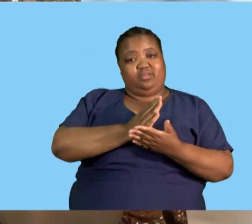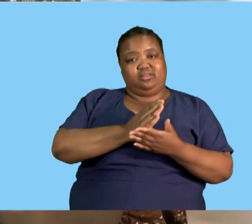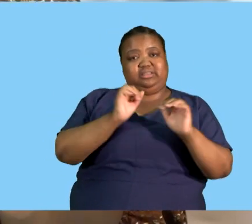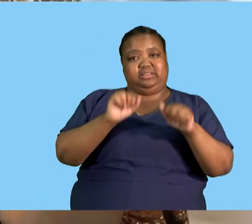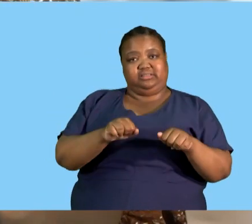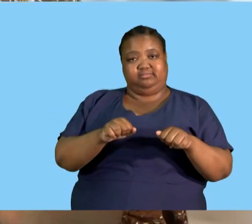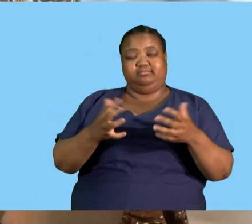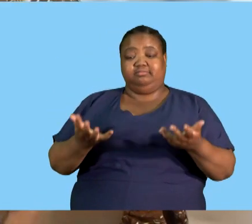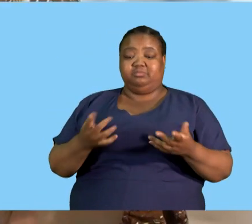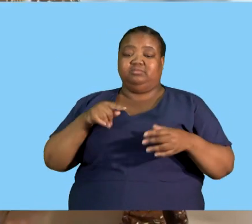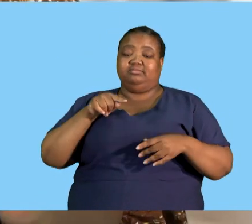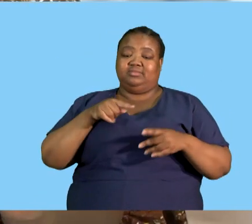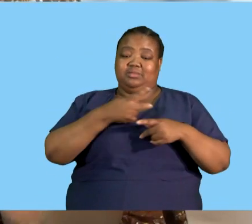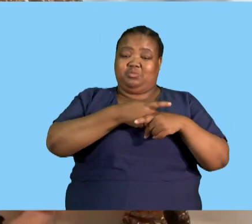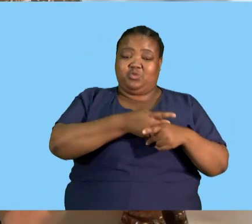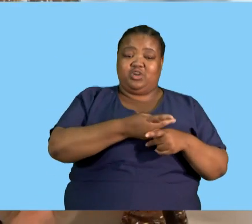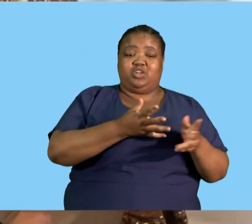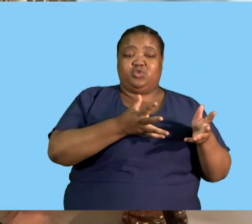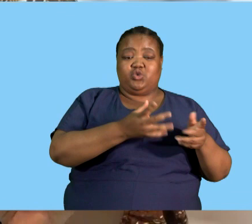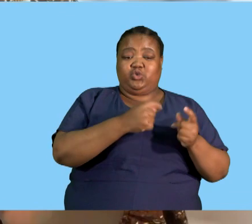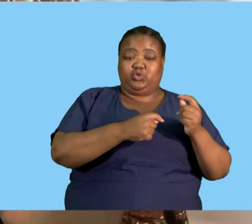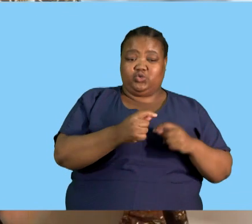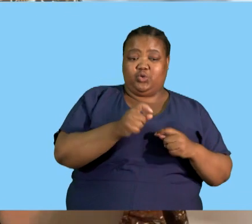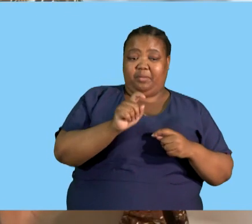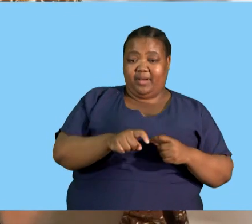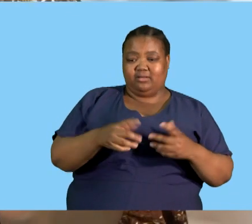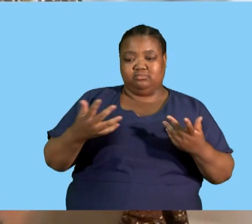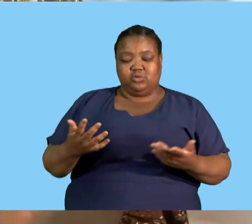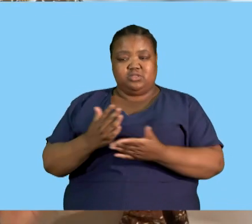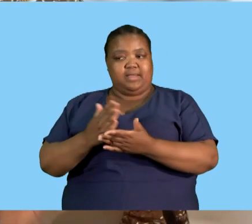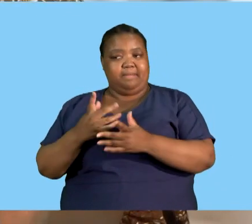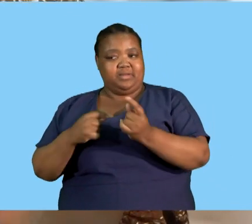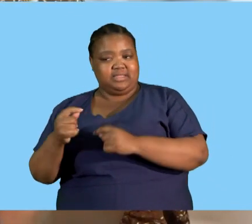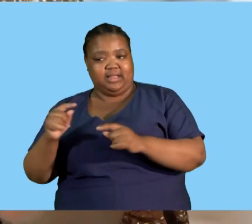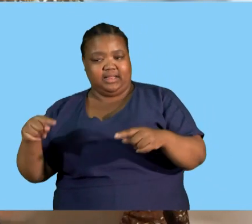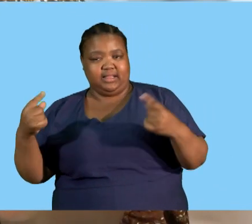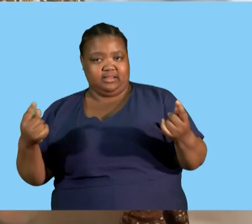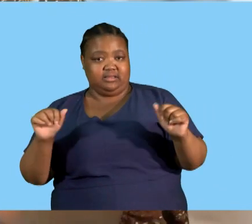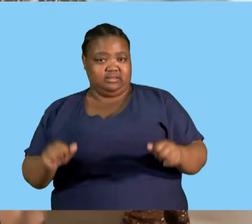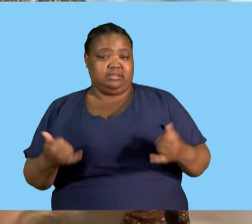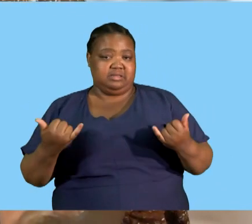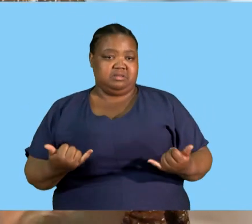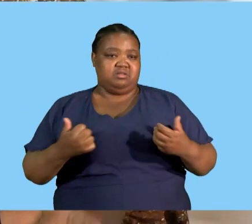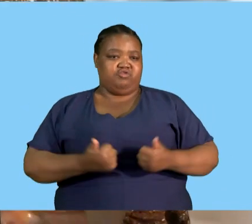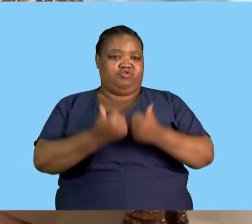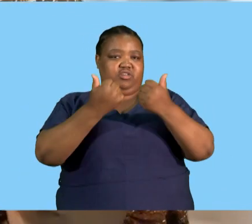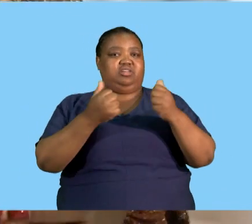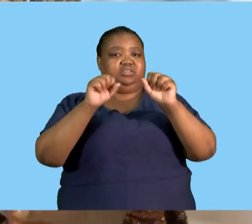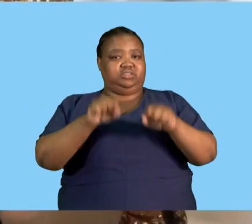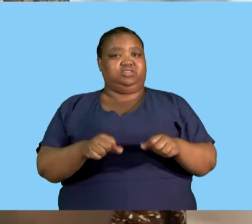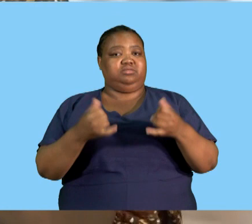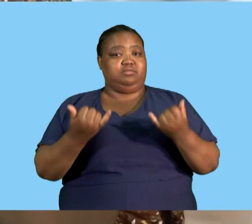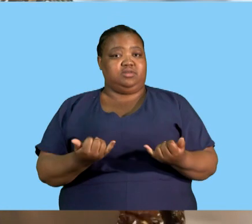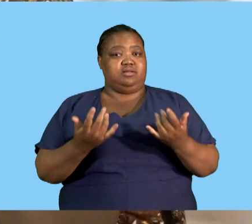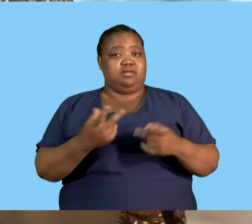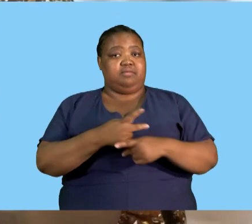say this should be sold or this should not be sold to the businesses. Therefore, it becomes a challenge because we are told